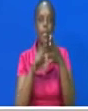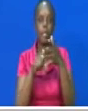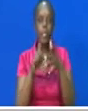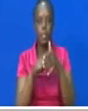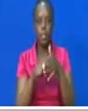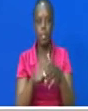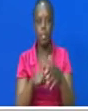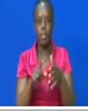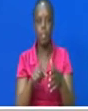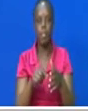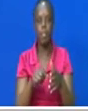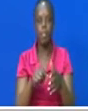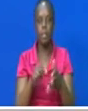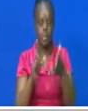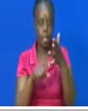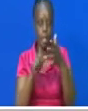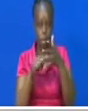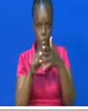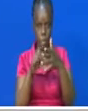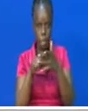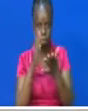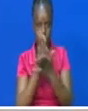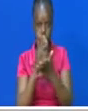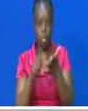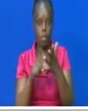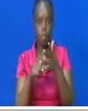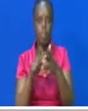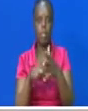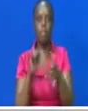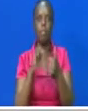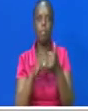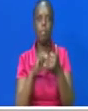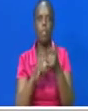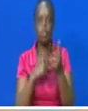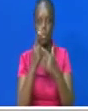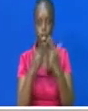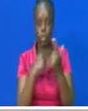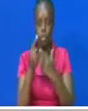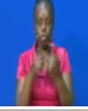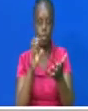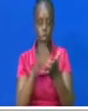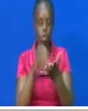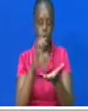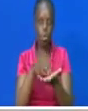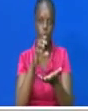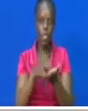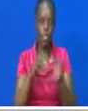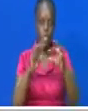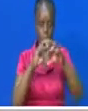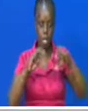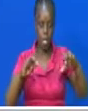is taking census. And finally, we talked about content